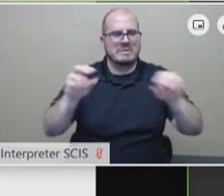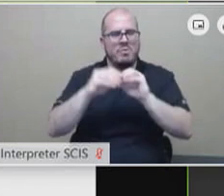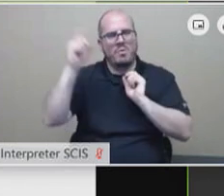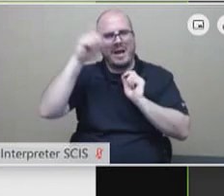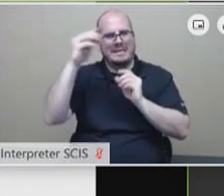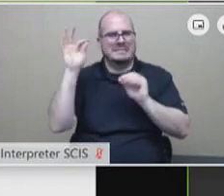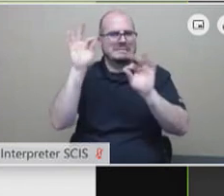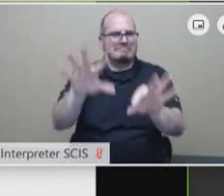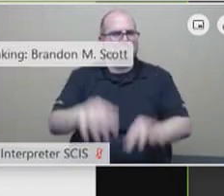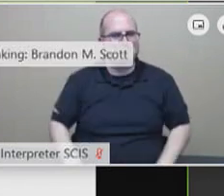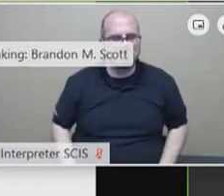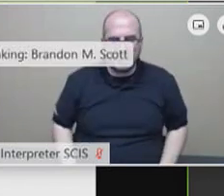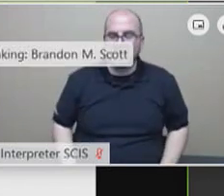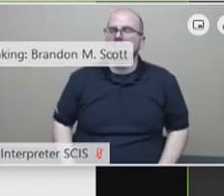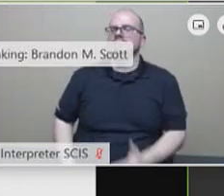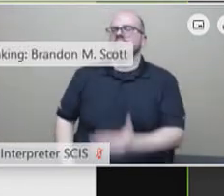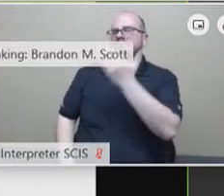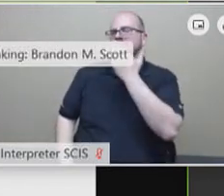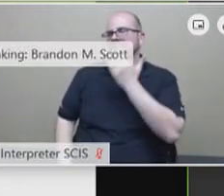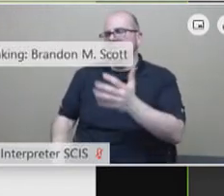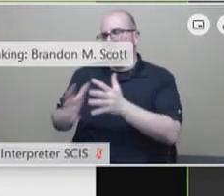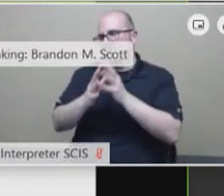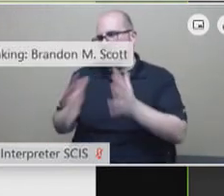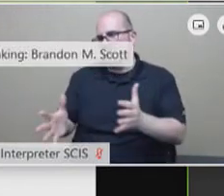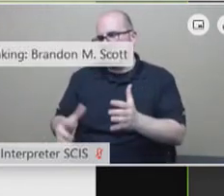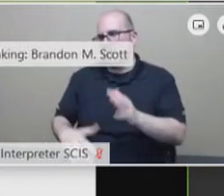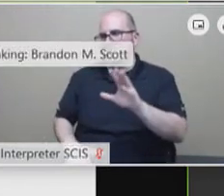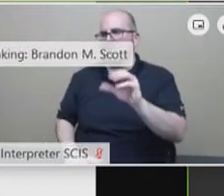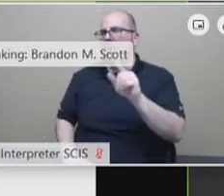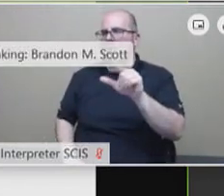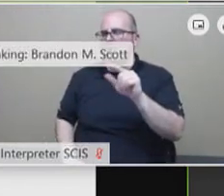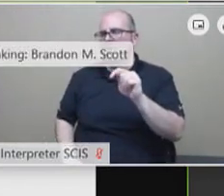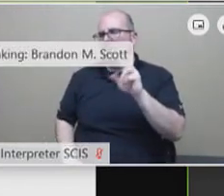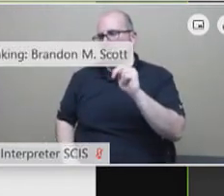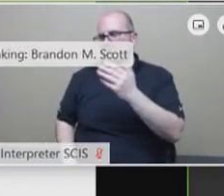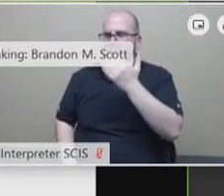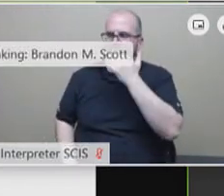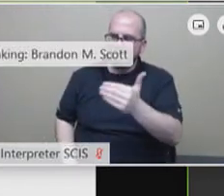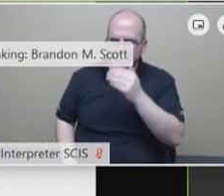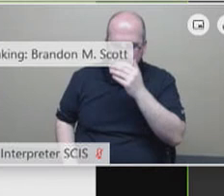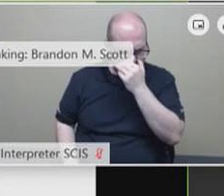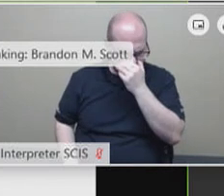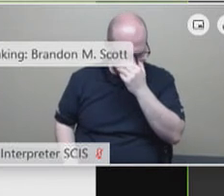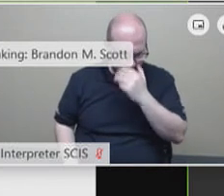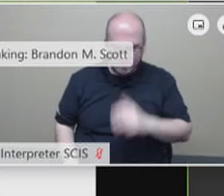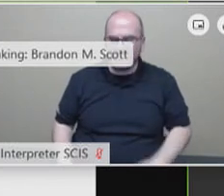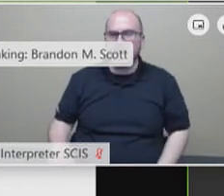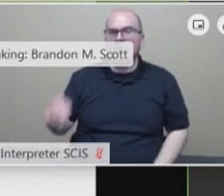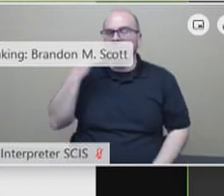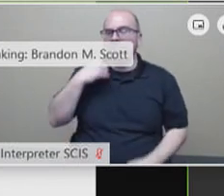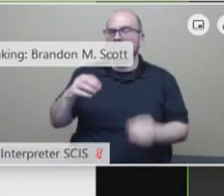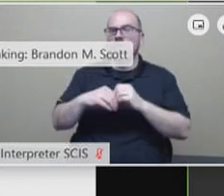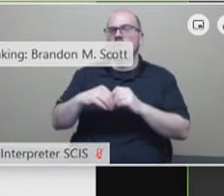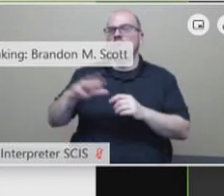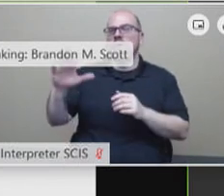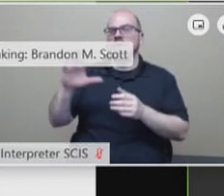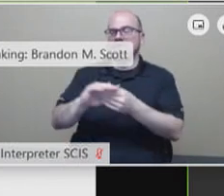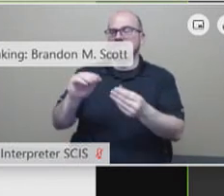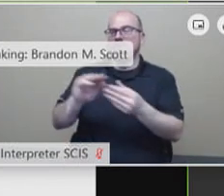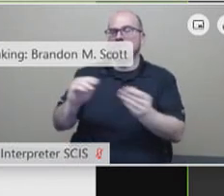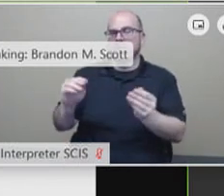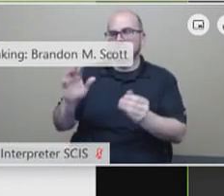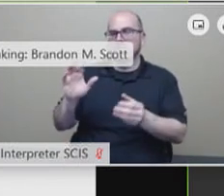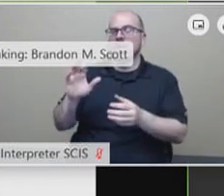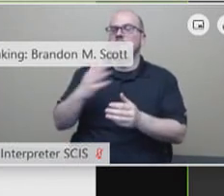Thank you. Thank you so much. Thank you, Colton. And please, if you have, again, further testimony, please be sure to email that